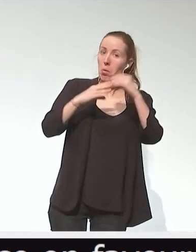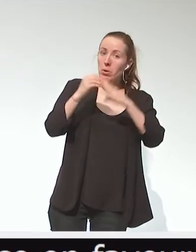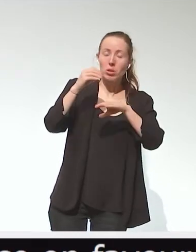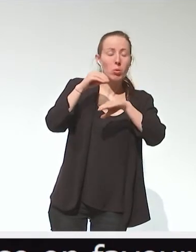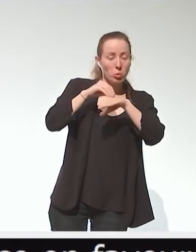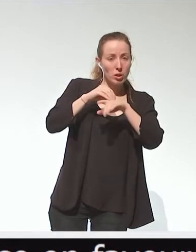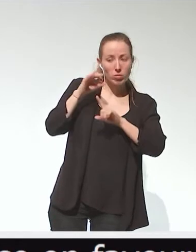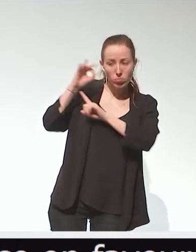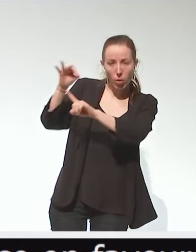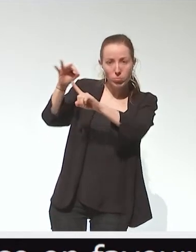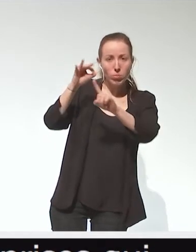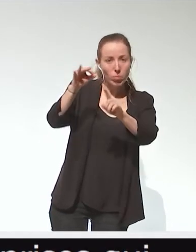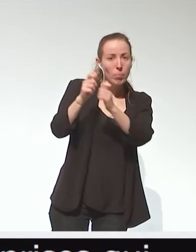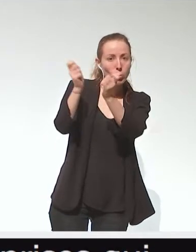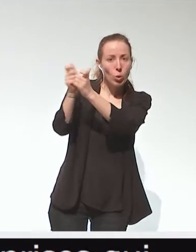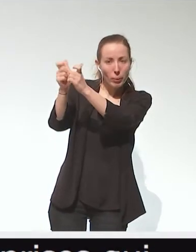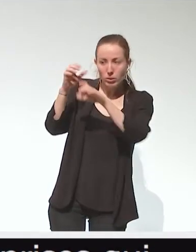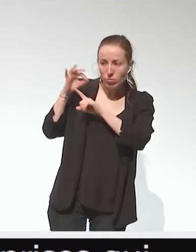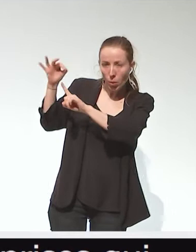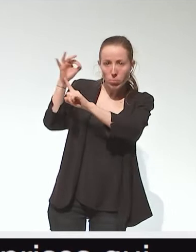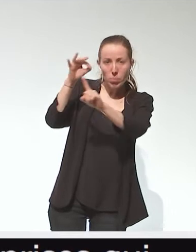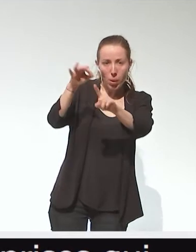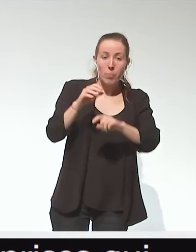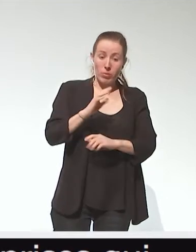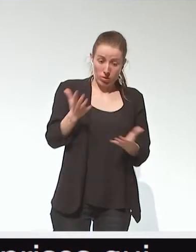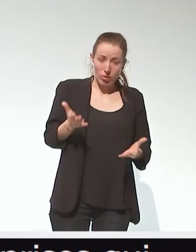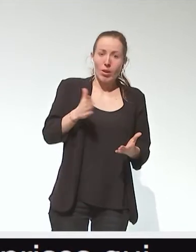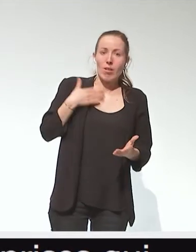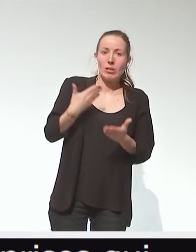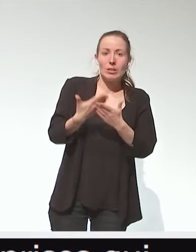And this is why we're sending advisors to those businesses.